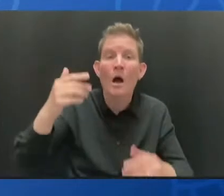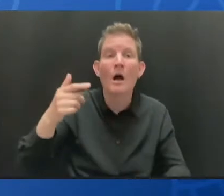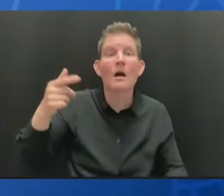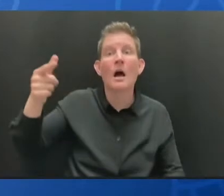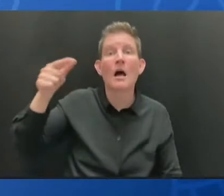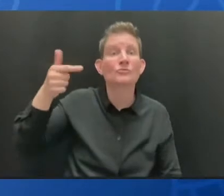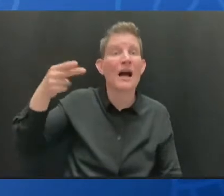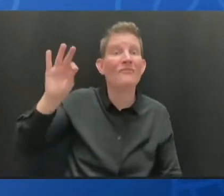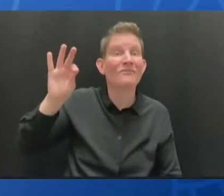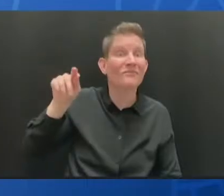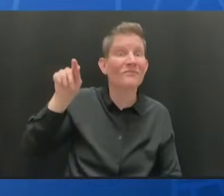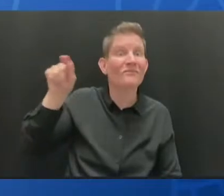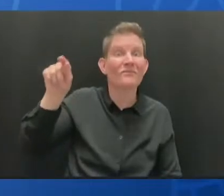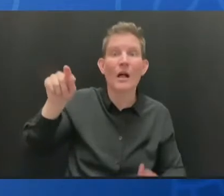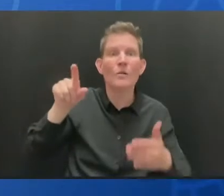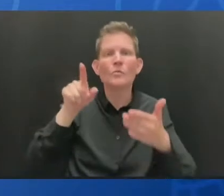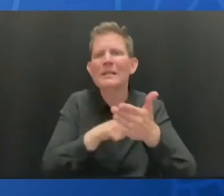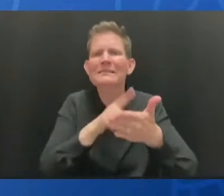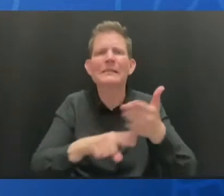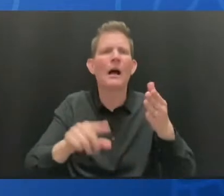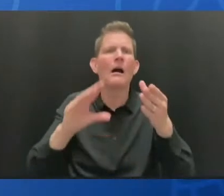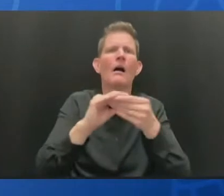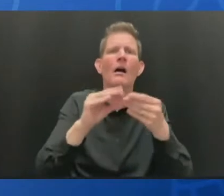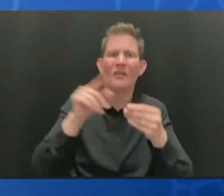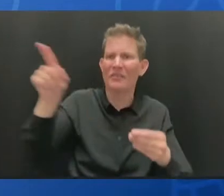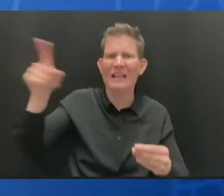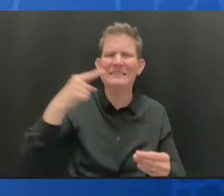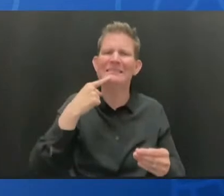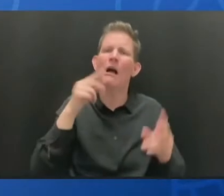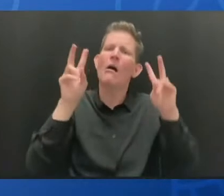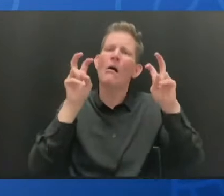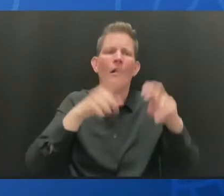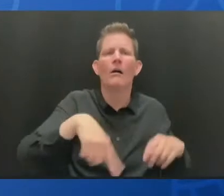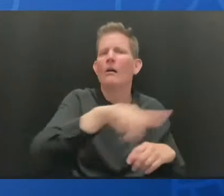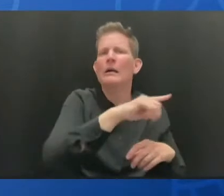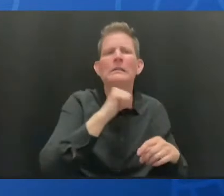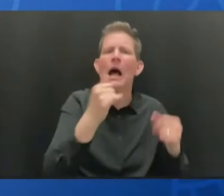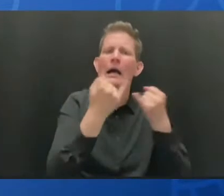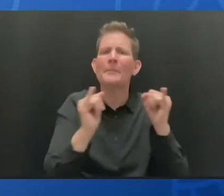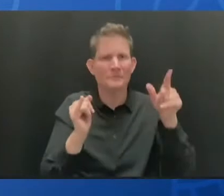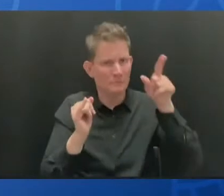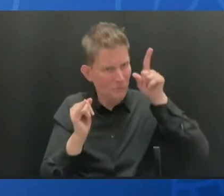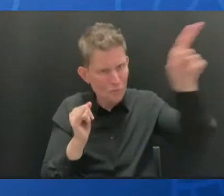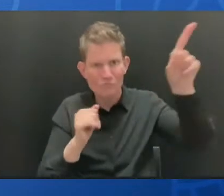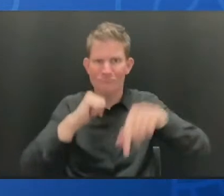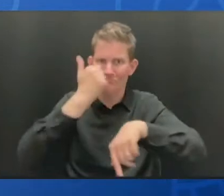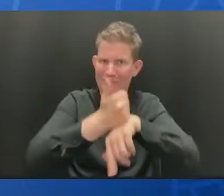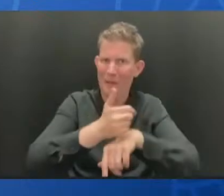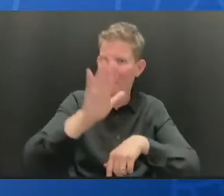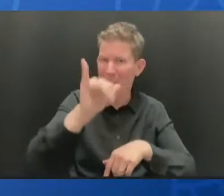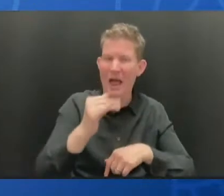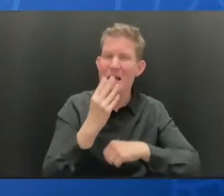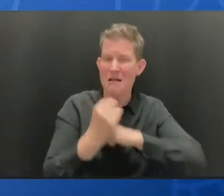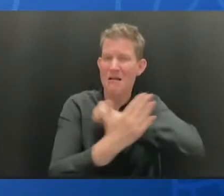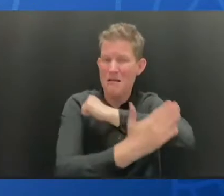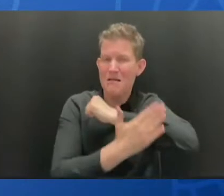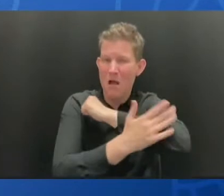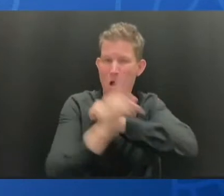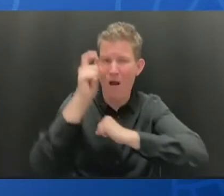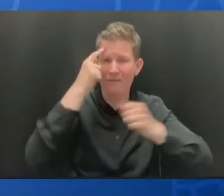or impartial, that it was started by the Netanyahu government with people who are supposedly